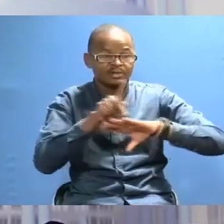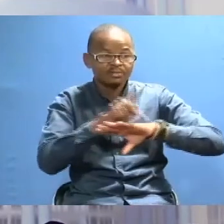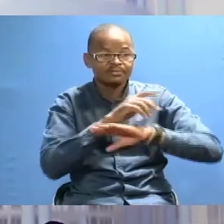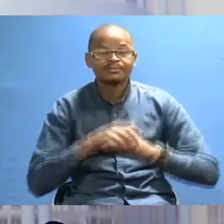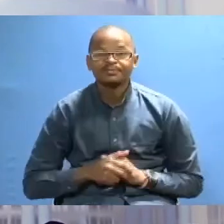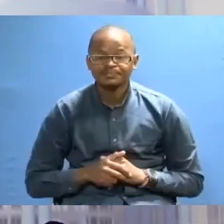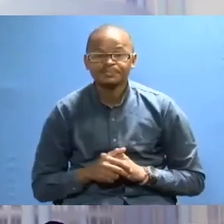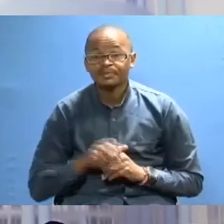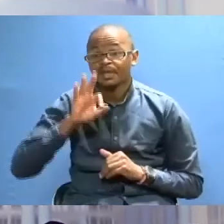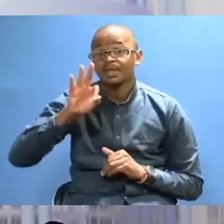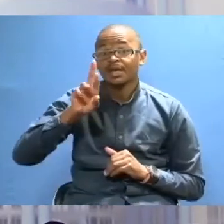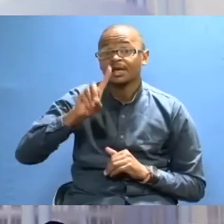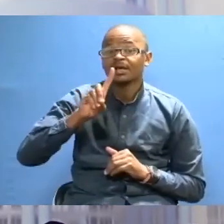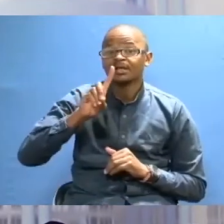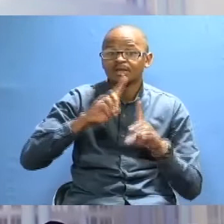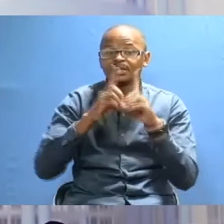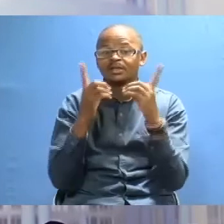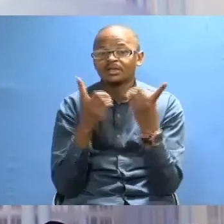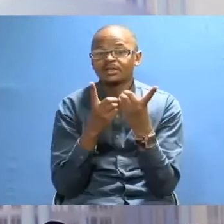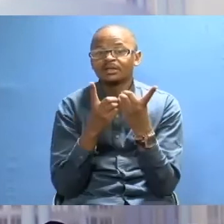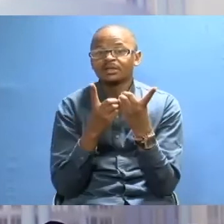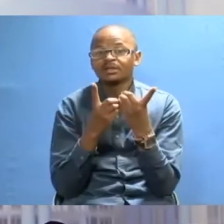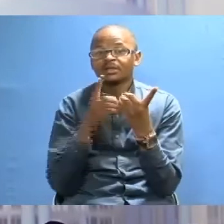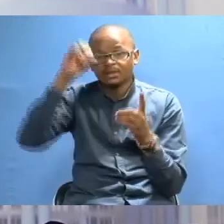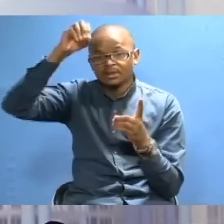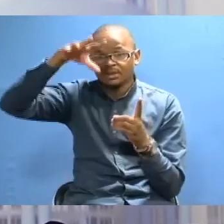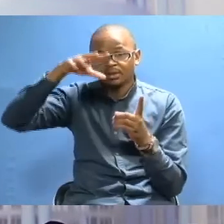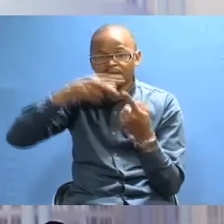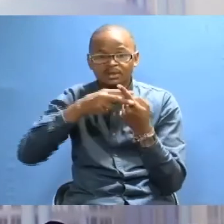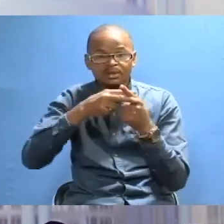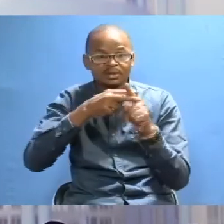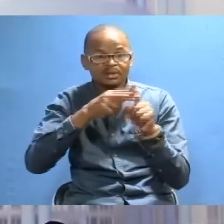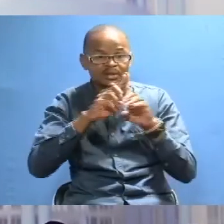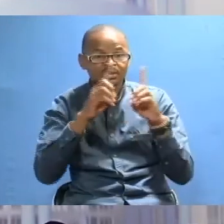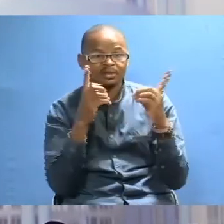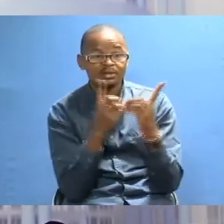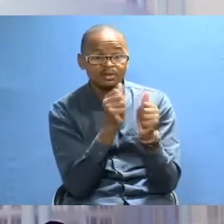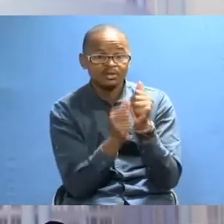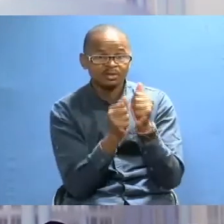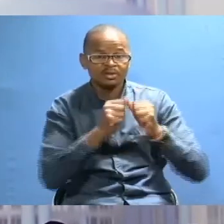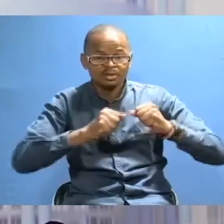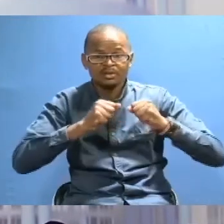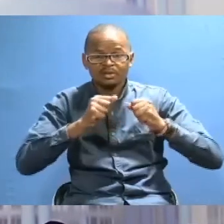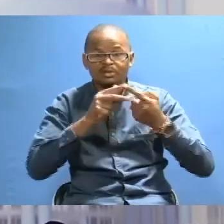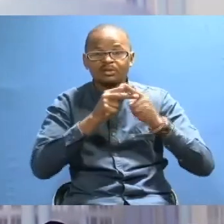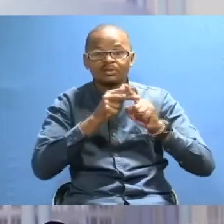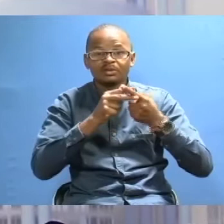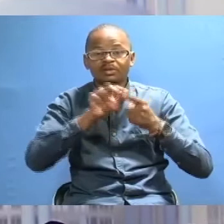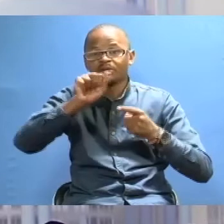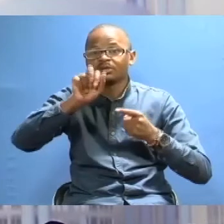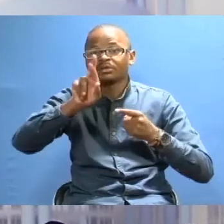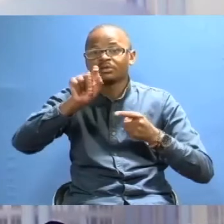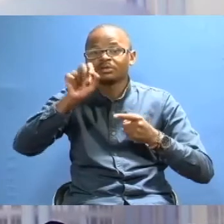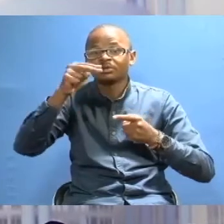practicals. The third department we have is Electrical and Electronics Engineering Department, which is headed by Engineer